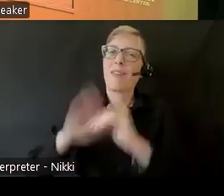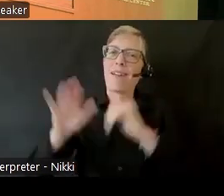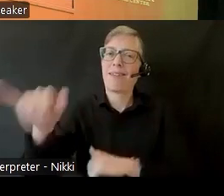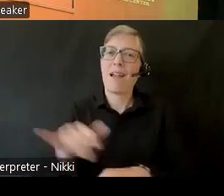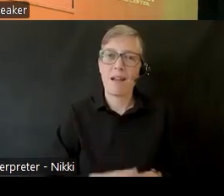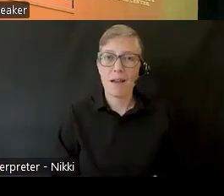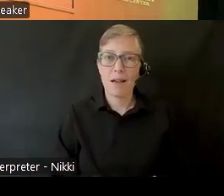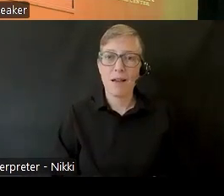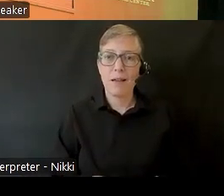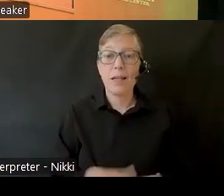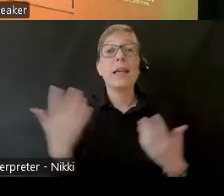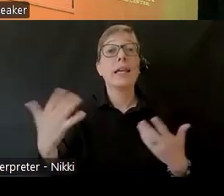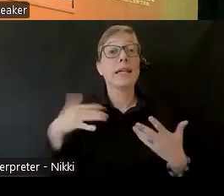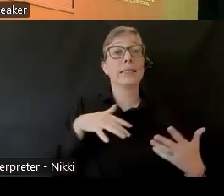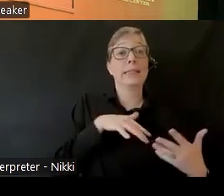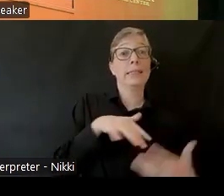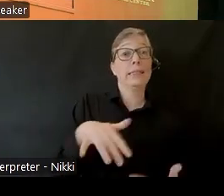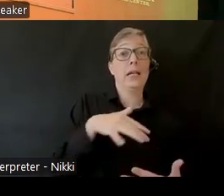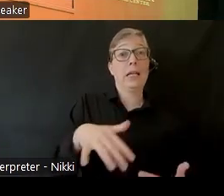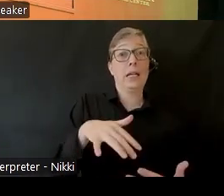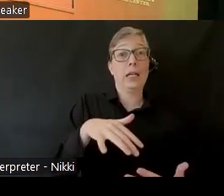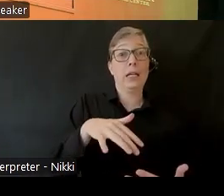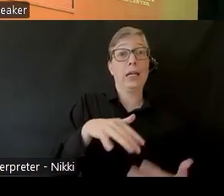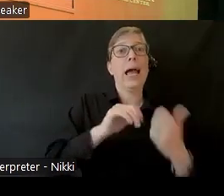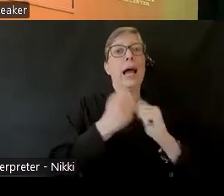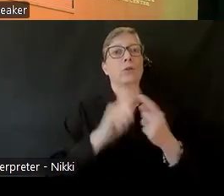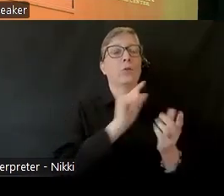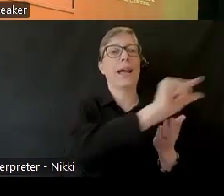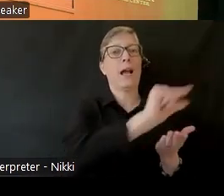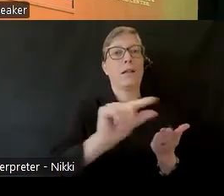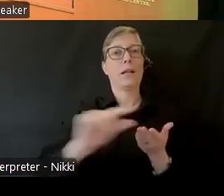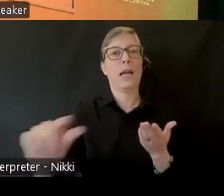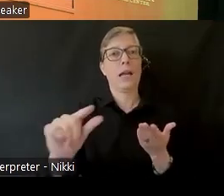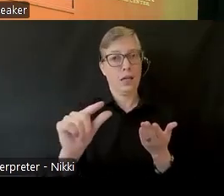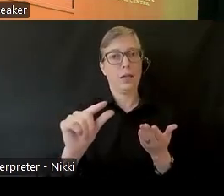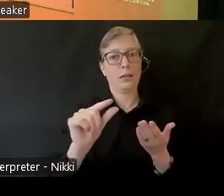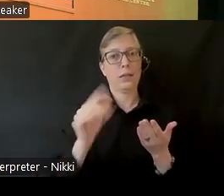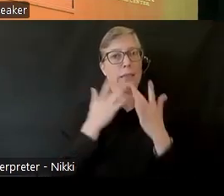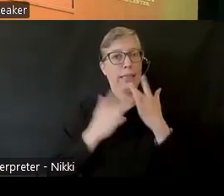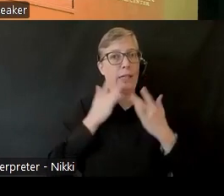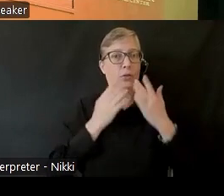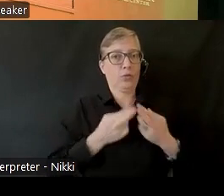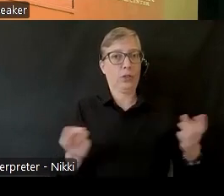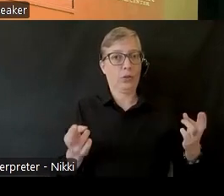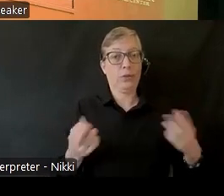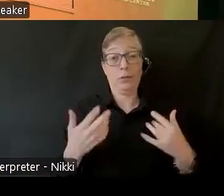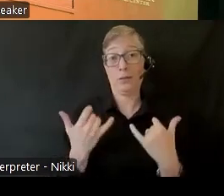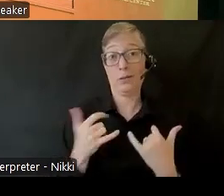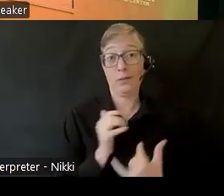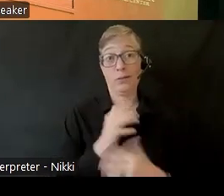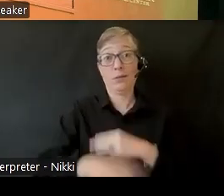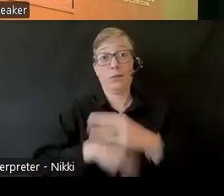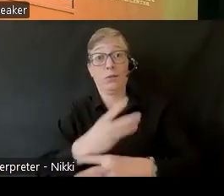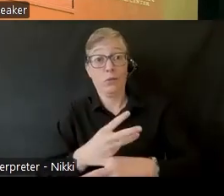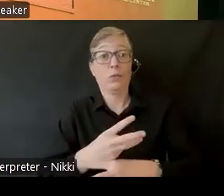to allocate scarce resources. So we know that we have, in this world that we live in, we are subject